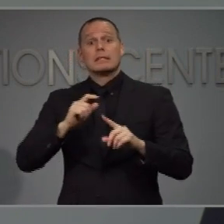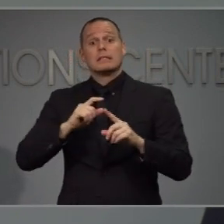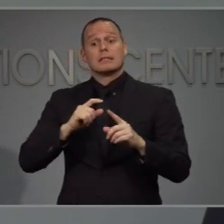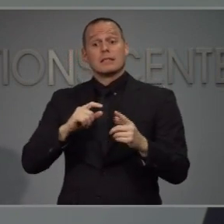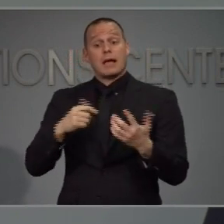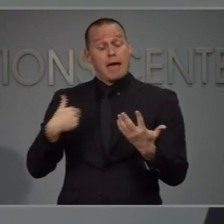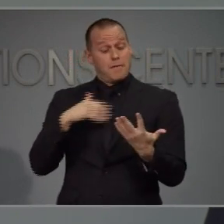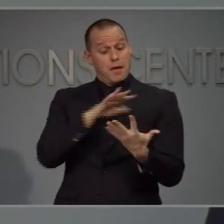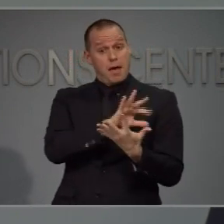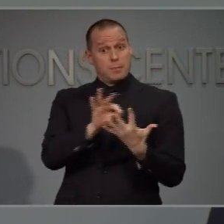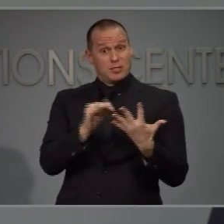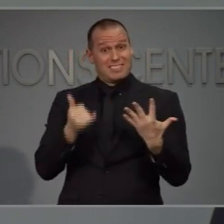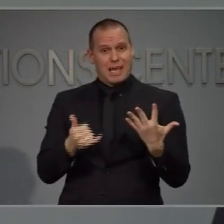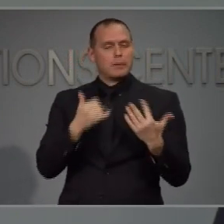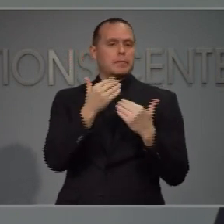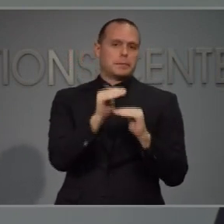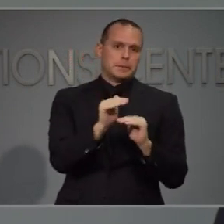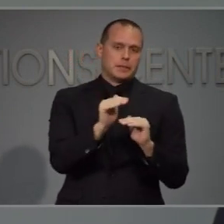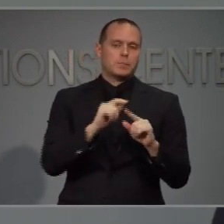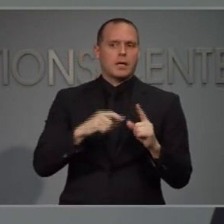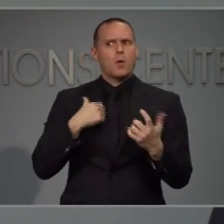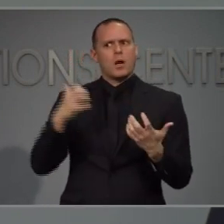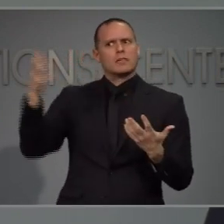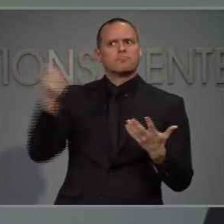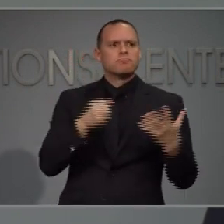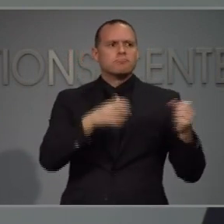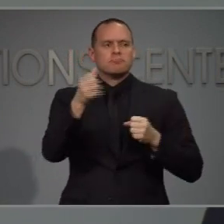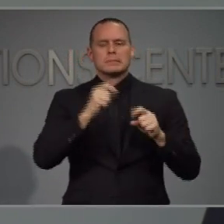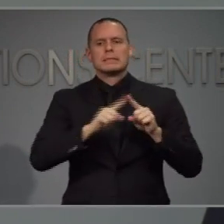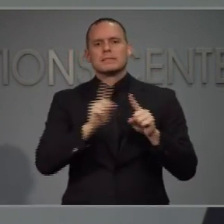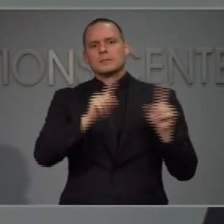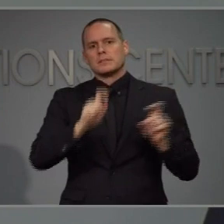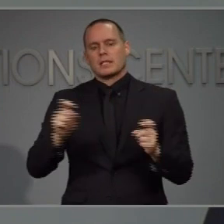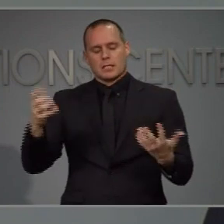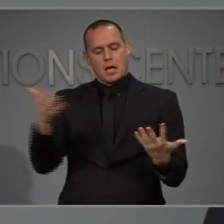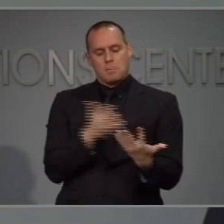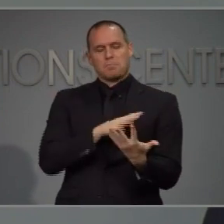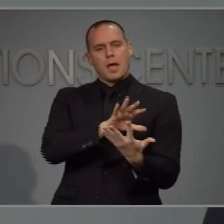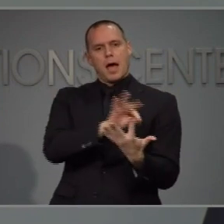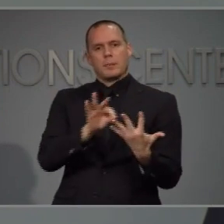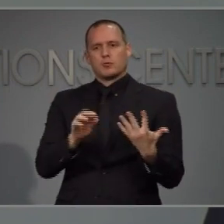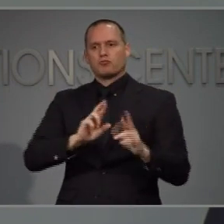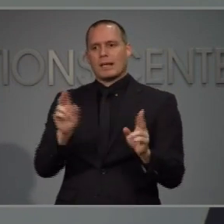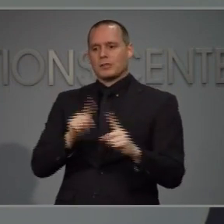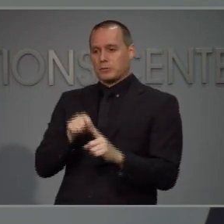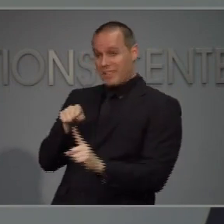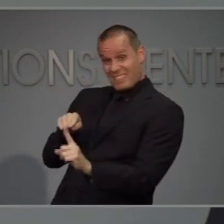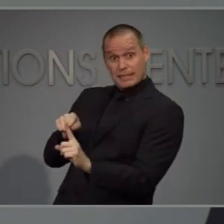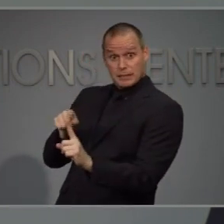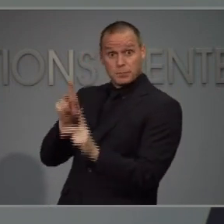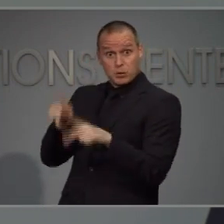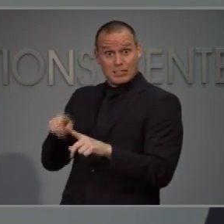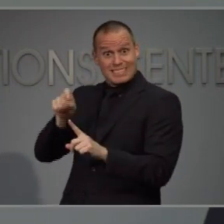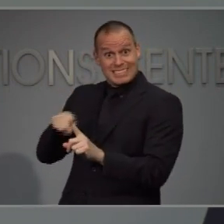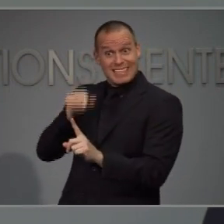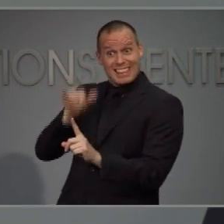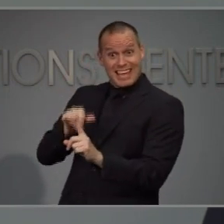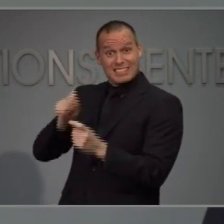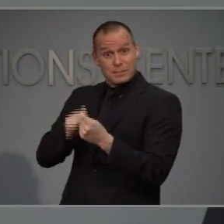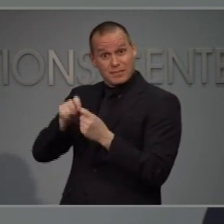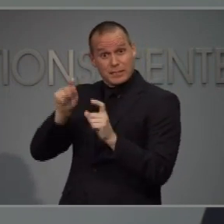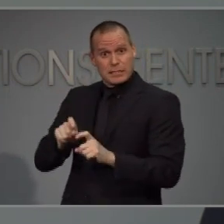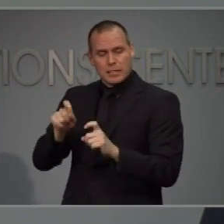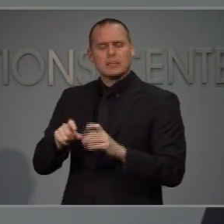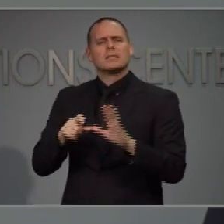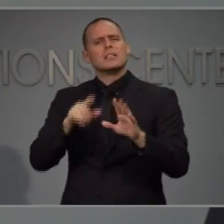we're using in order to make sure we're getting good information for patients. To any clinicians out there, fellow doctors, use